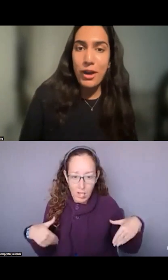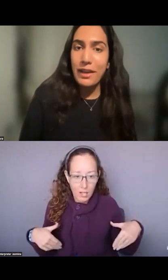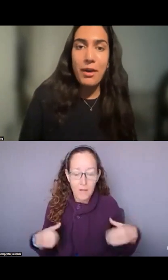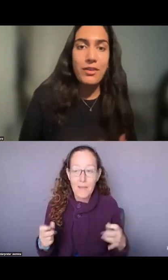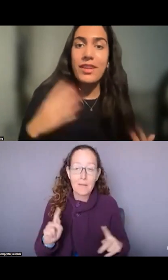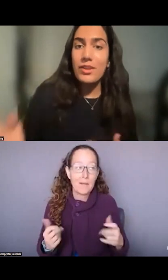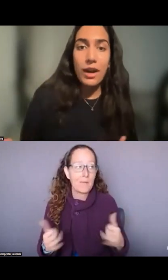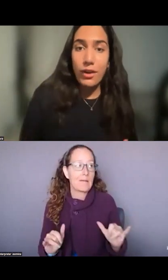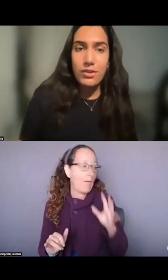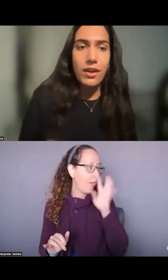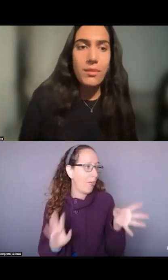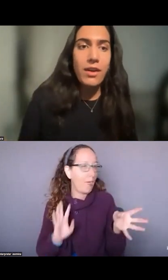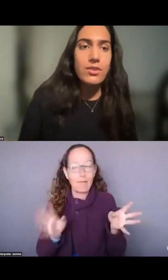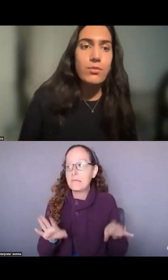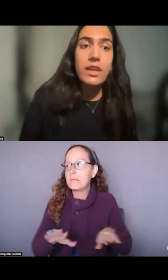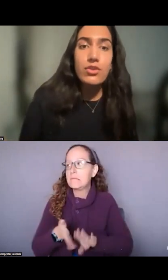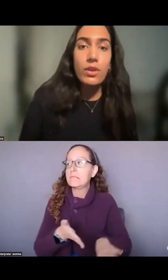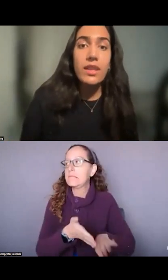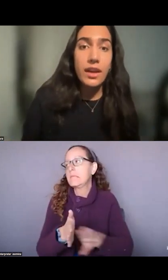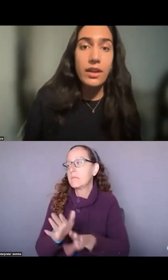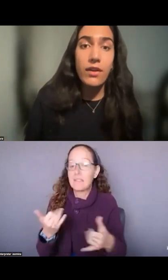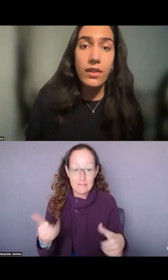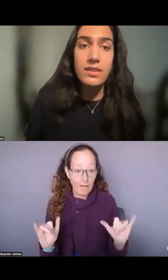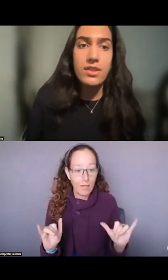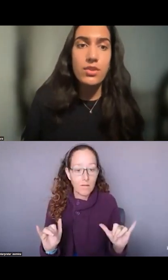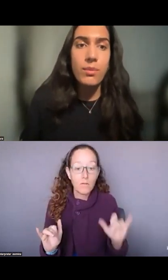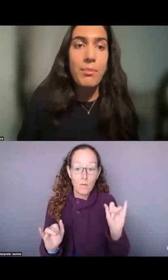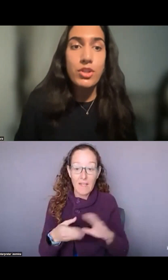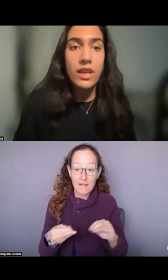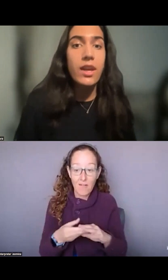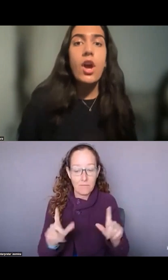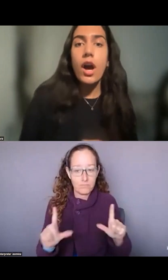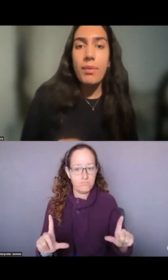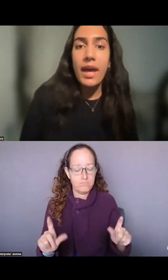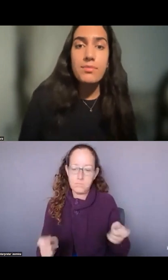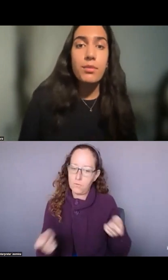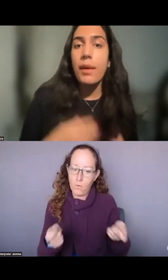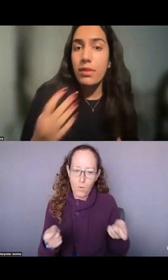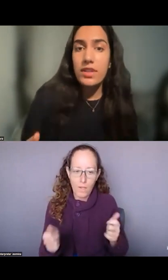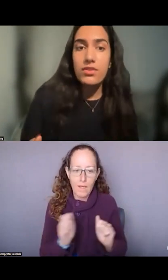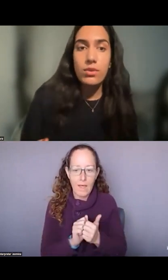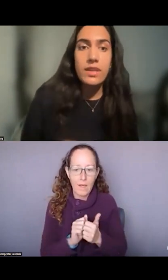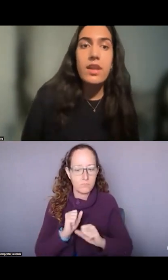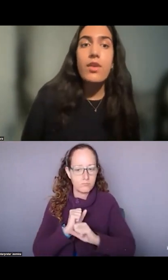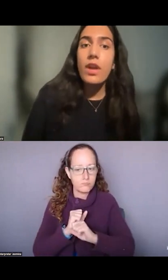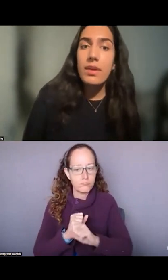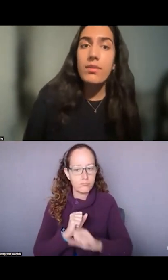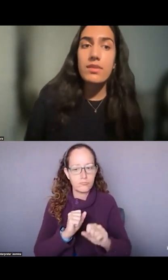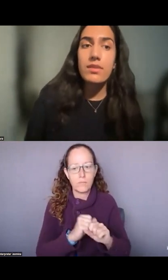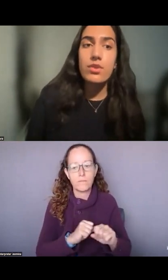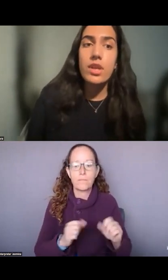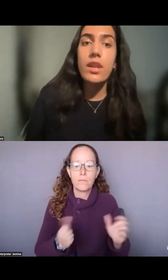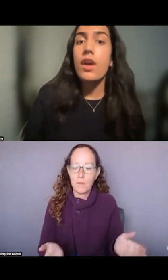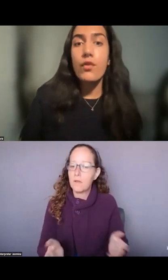from talking about or try not to talk about. So really controlling the narrative on this issue by pushing op-eds, uplifting stories, framing